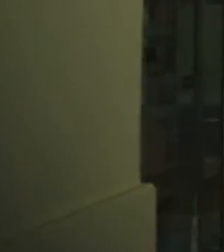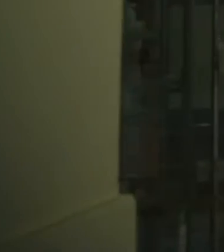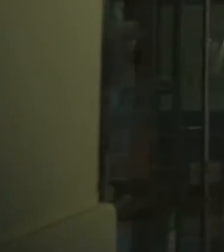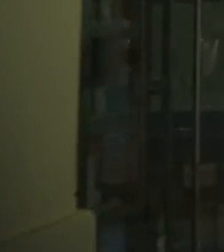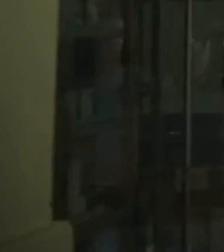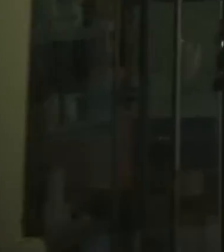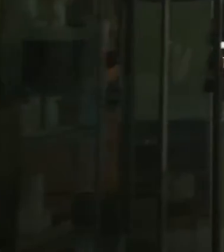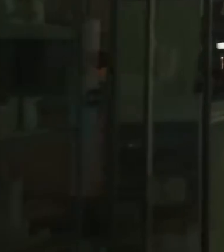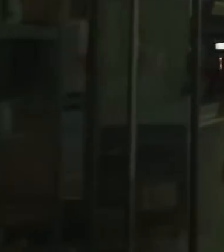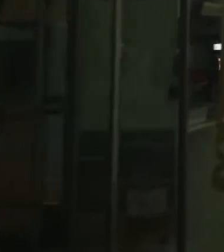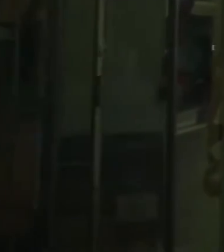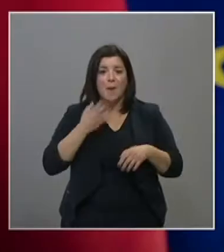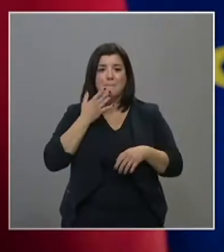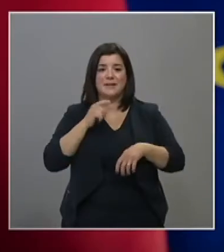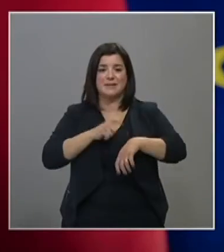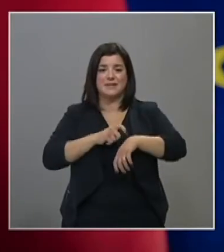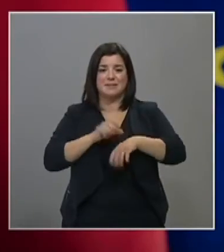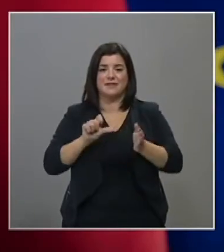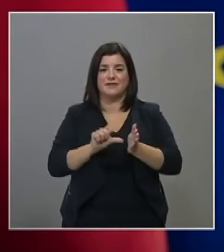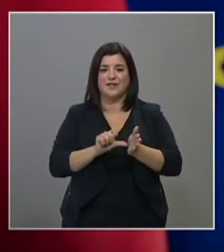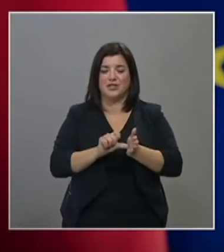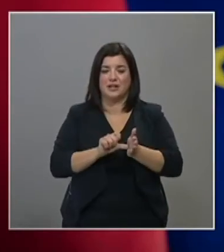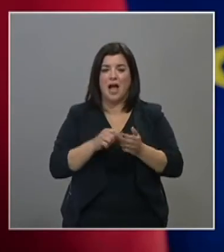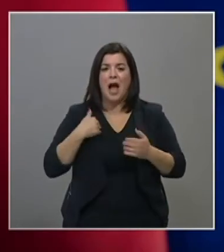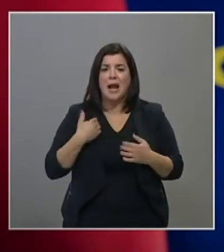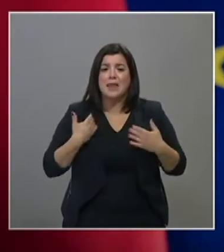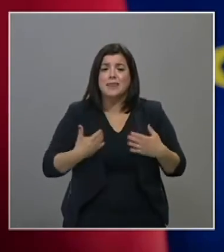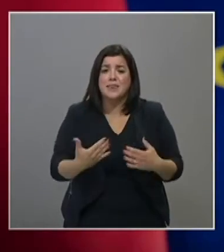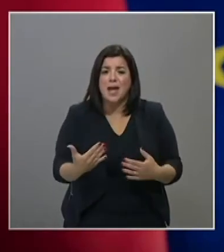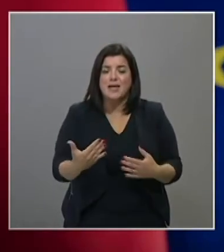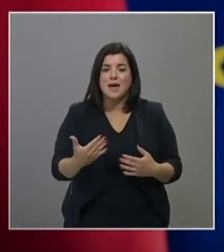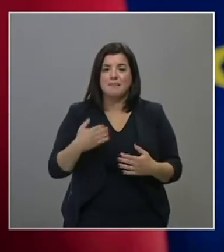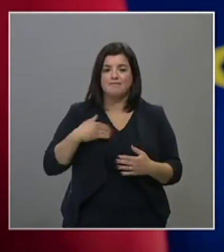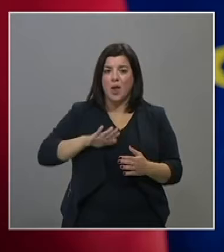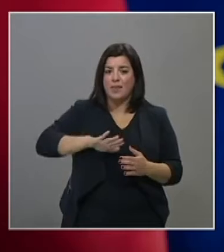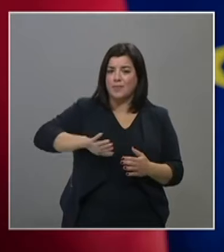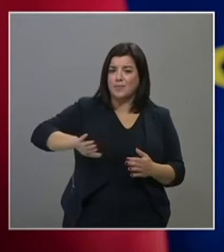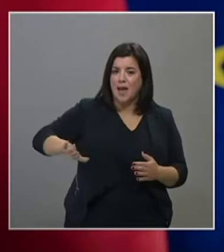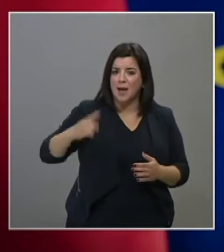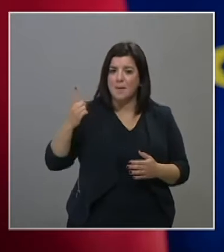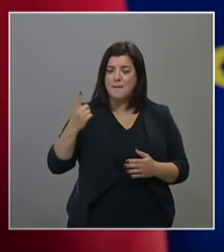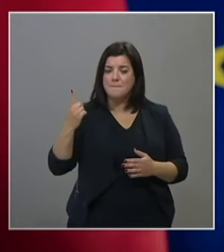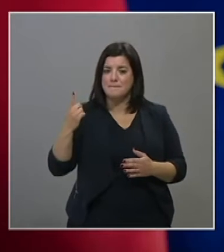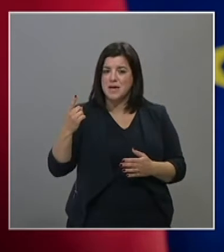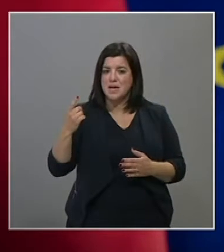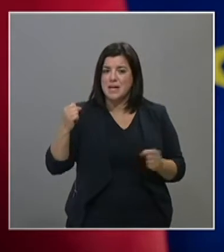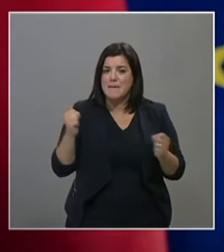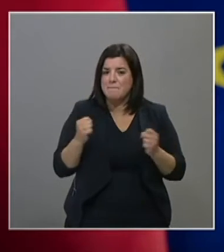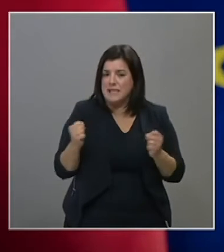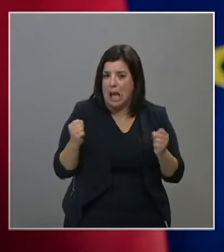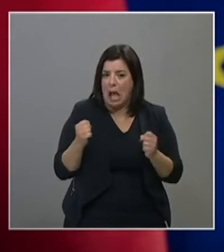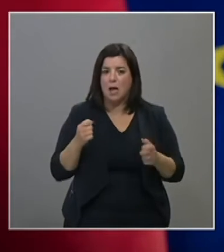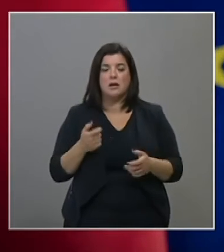nkomplu insaħħu l-għaqda ta' bejnietna. Dejjem irreżistejna lil mirrid idaħħal il-qtieħ il-qalb fil-poplu tagħna u